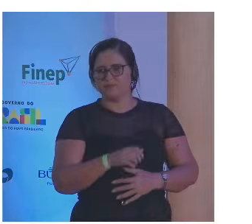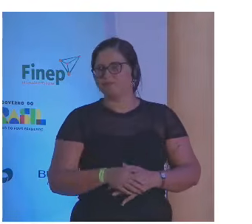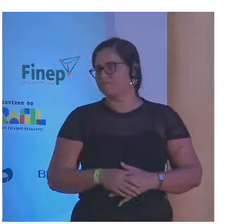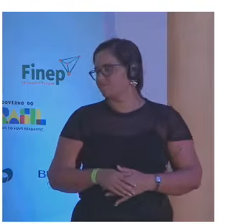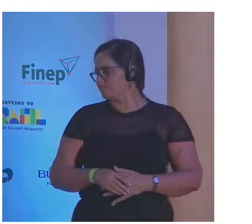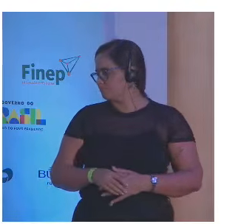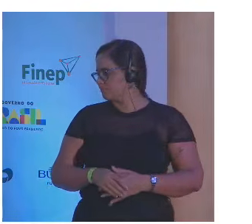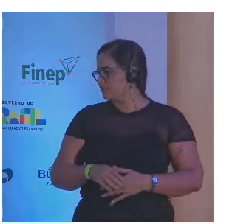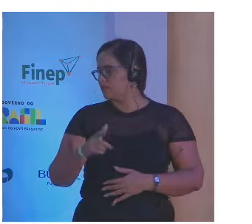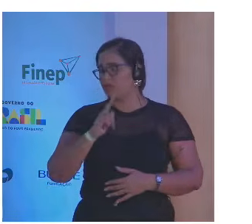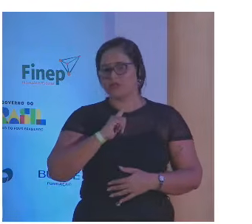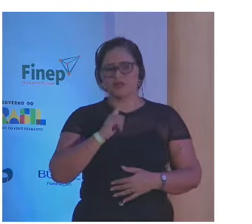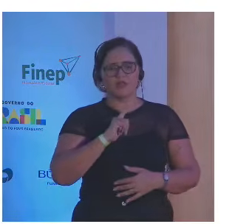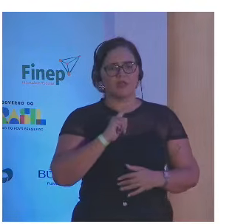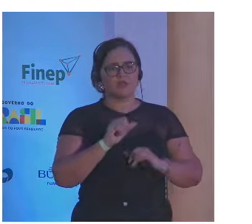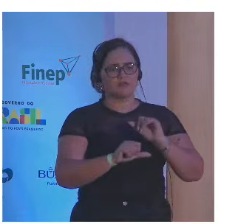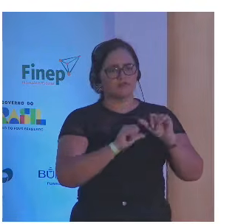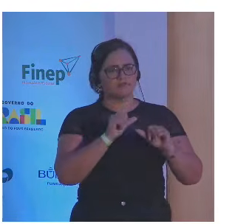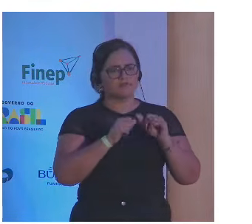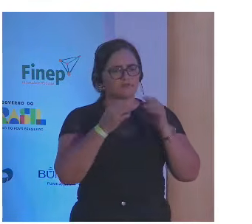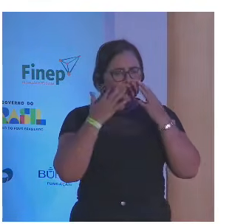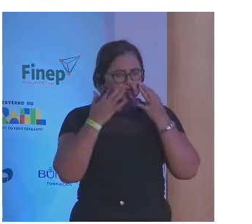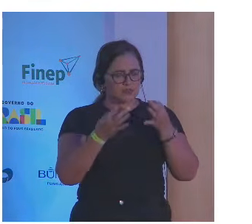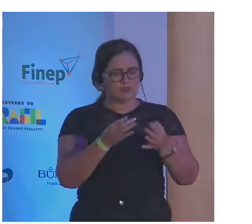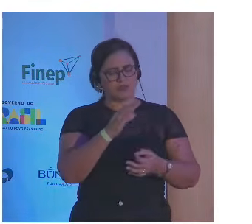carbon dioxide. It's how fast it's